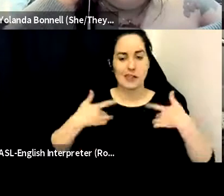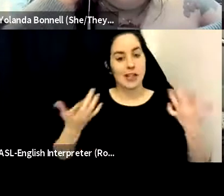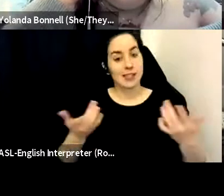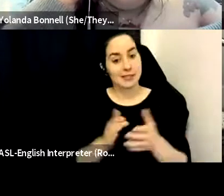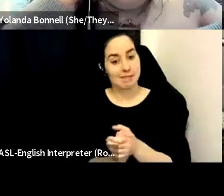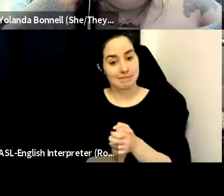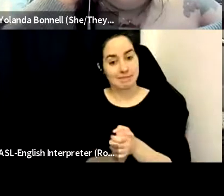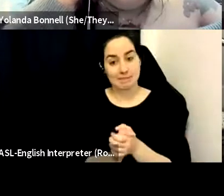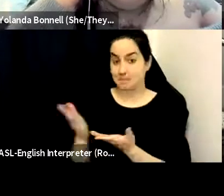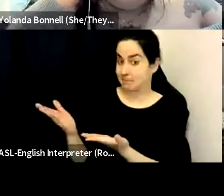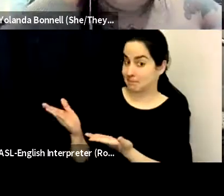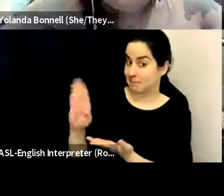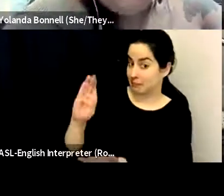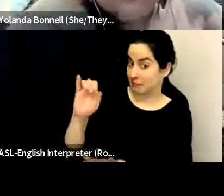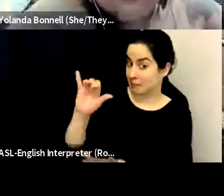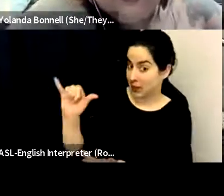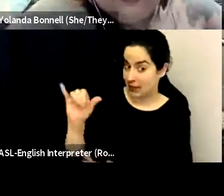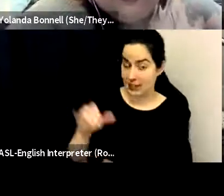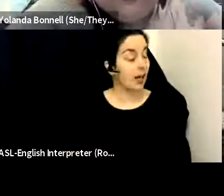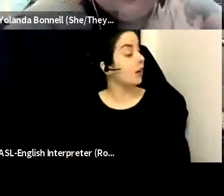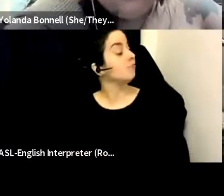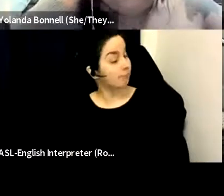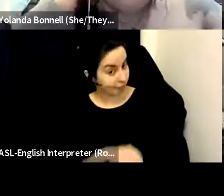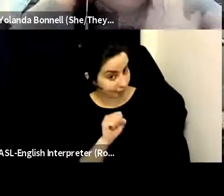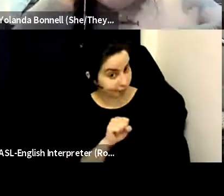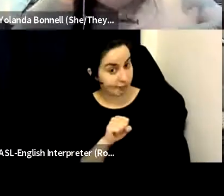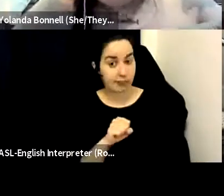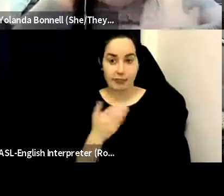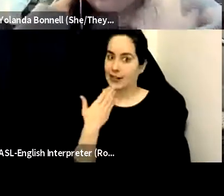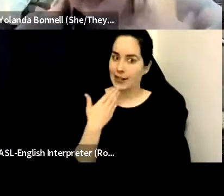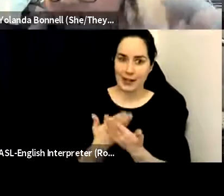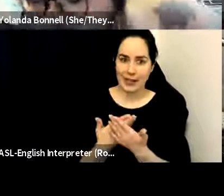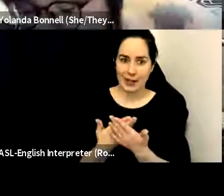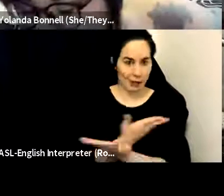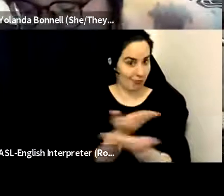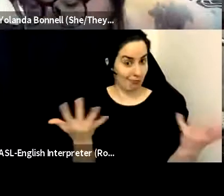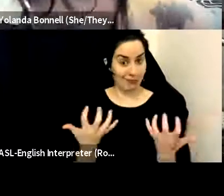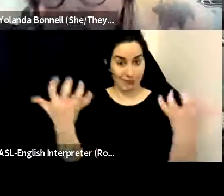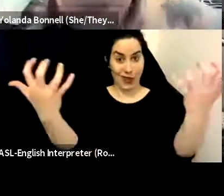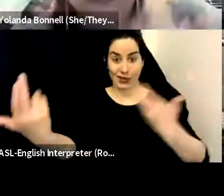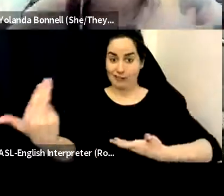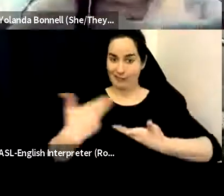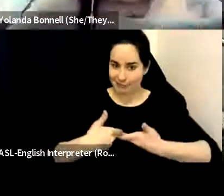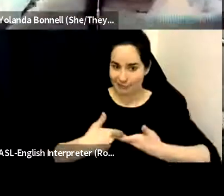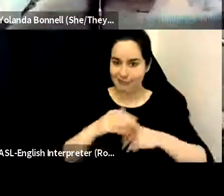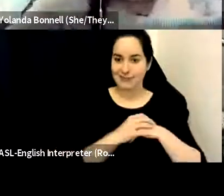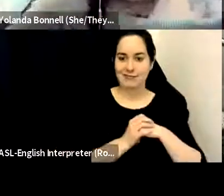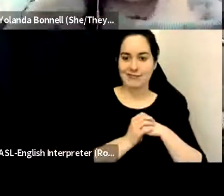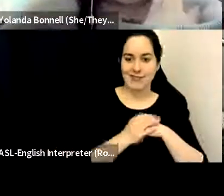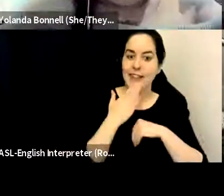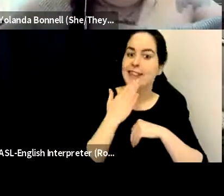Becky? Yeah, and, you know, big thanks to our audience for joining us tonight. Thanks to all those who